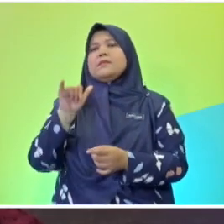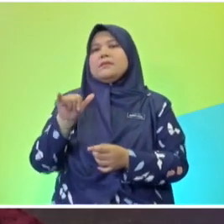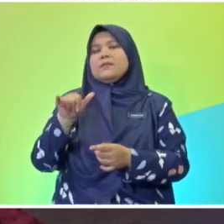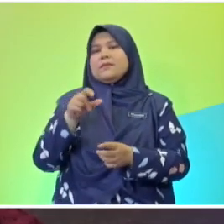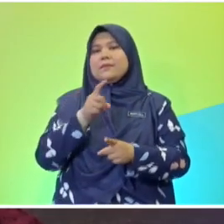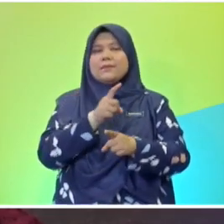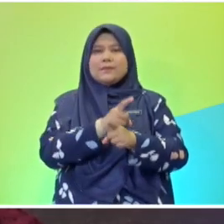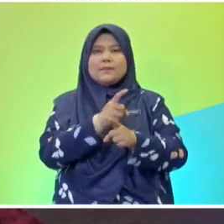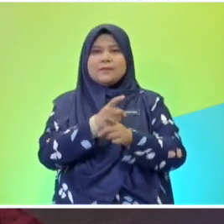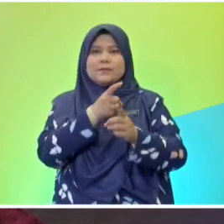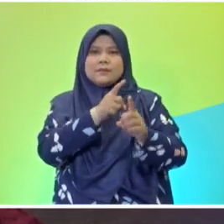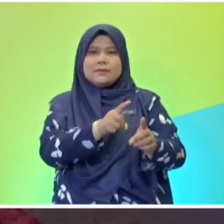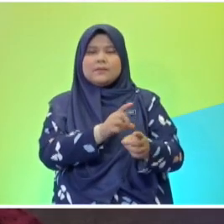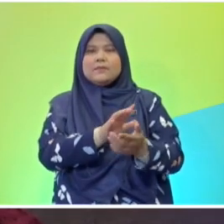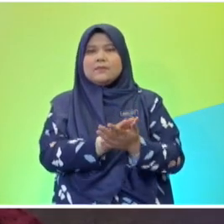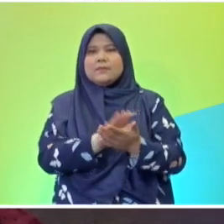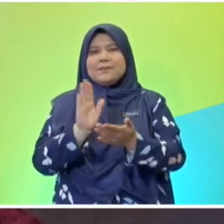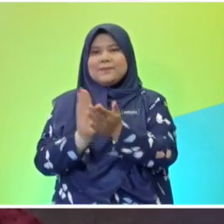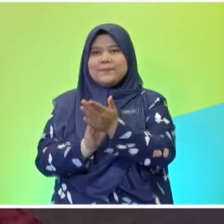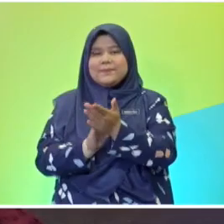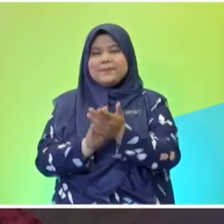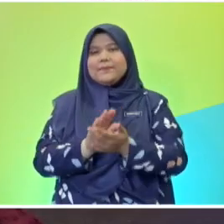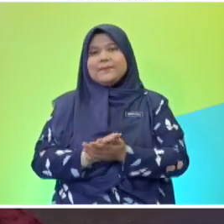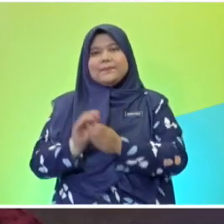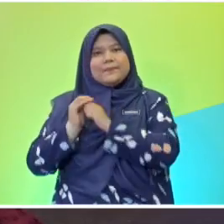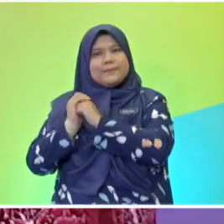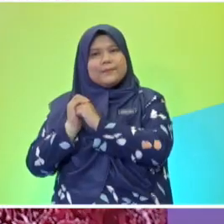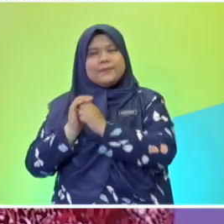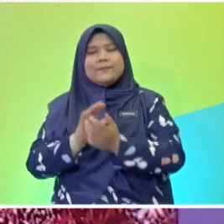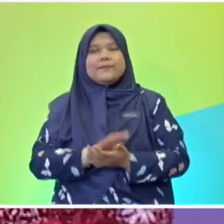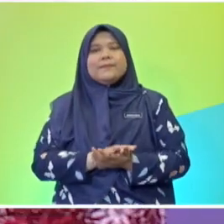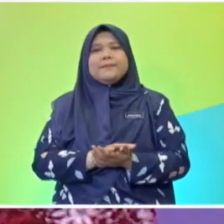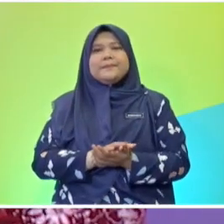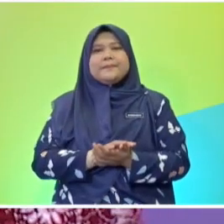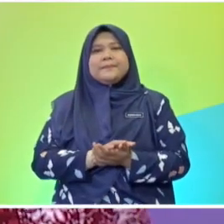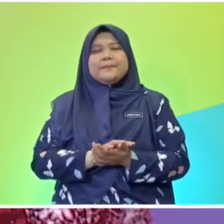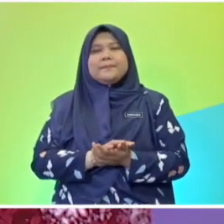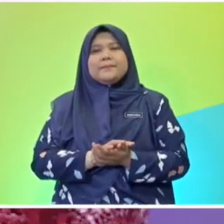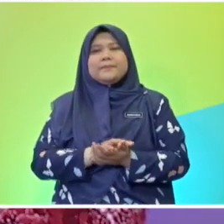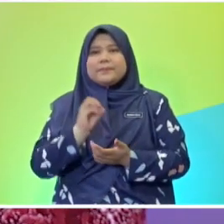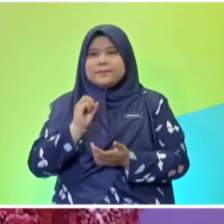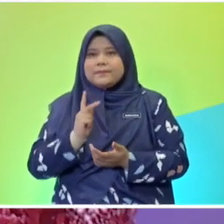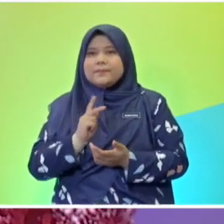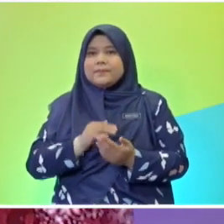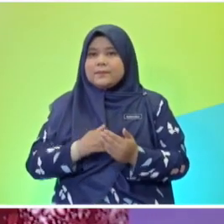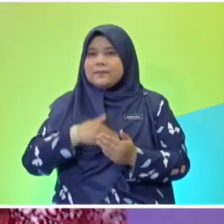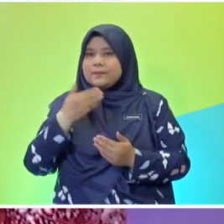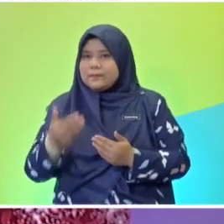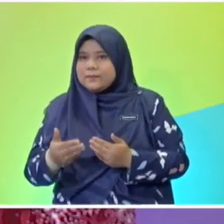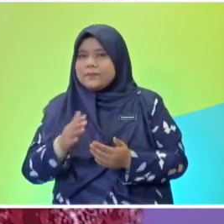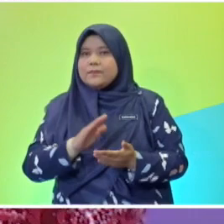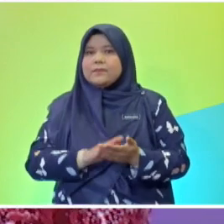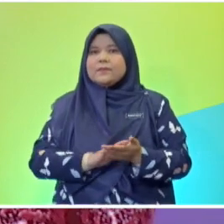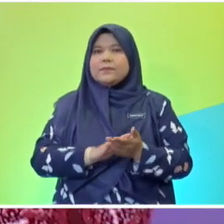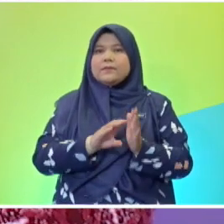that's correct. Okay, got Good it. try. Thank you very much, Miss. Okay. All right. So moving on to the sample